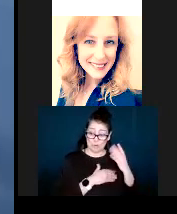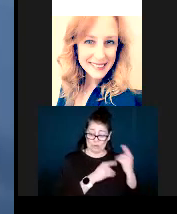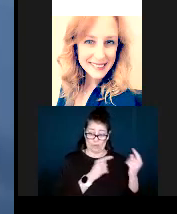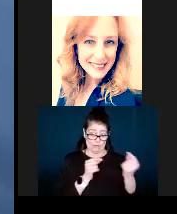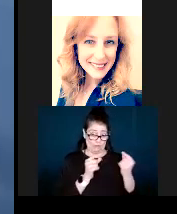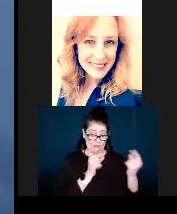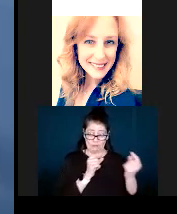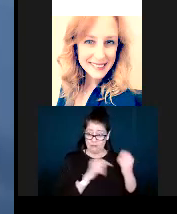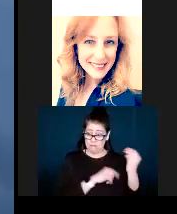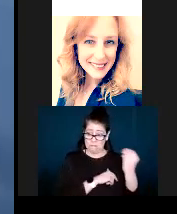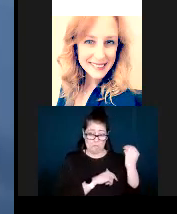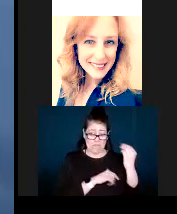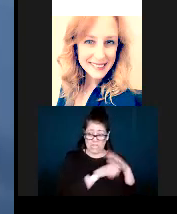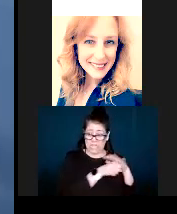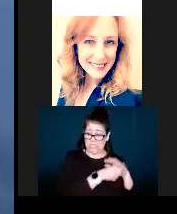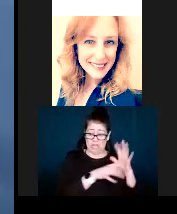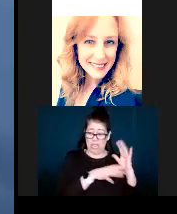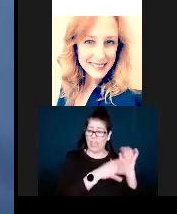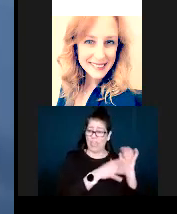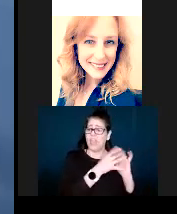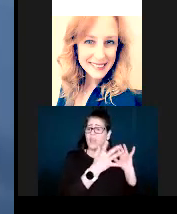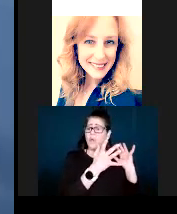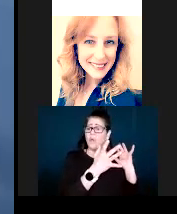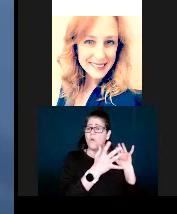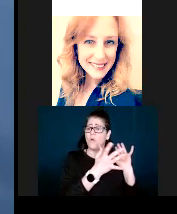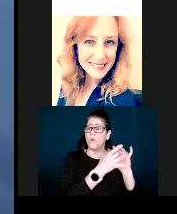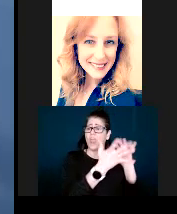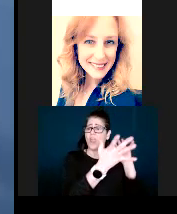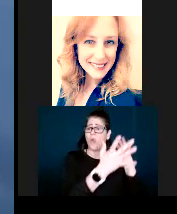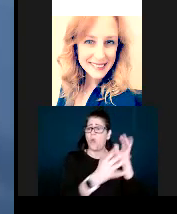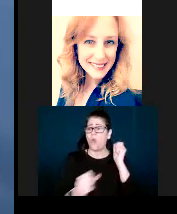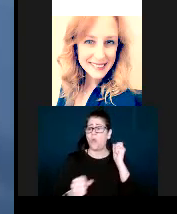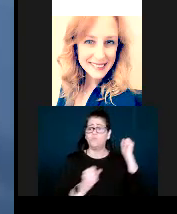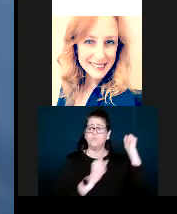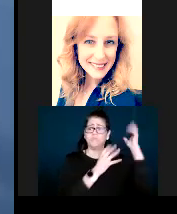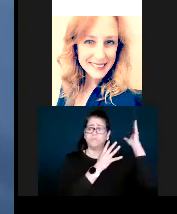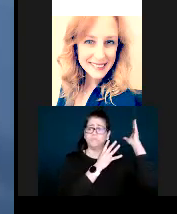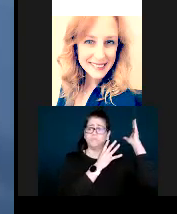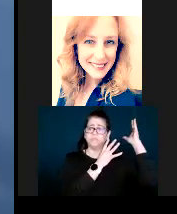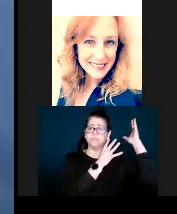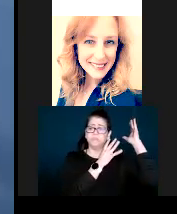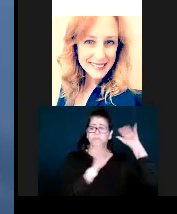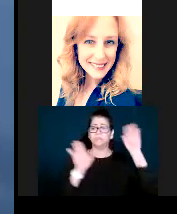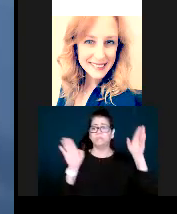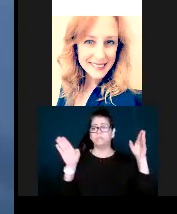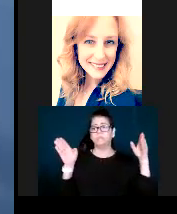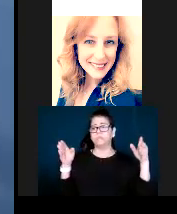morning. Maybe you had a stressful start to the week. Let's try to leave all of that behind as we begin